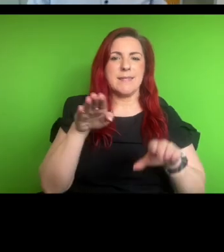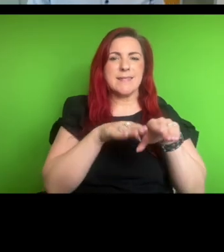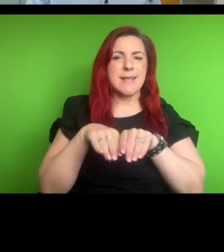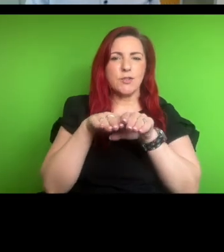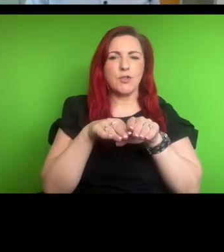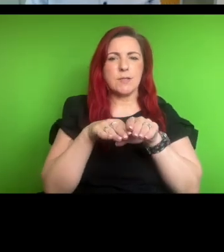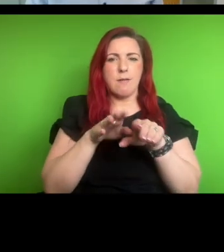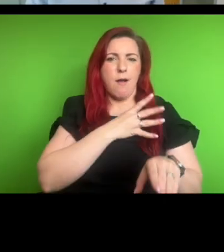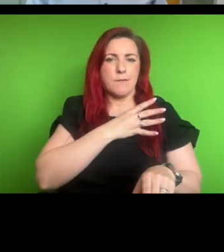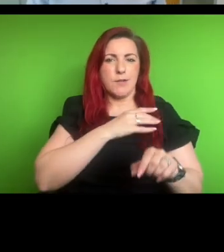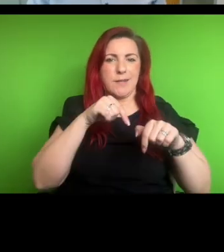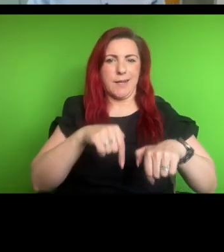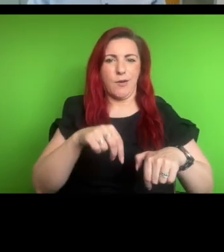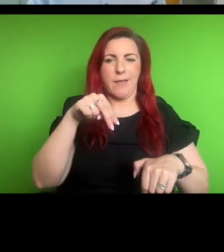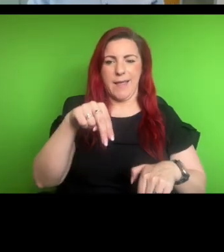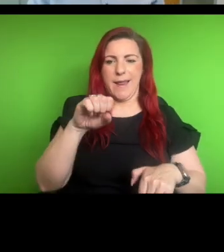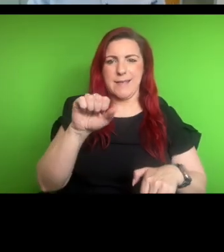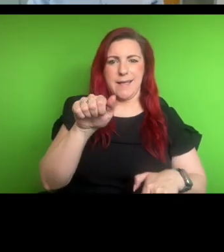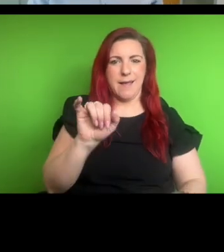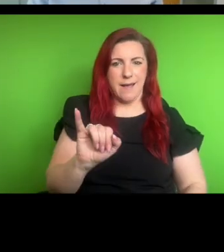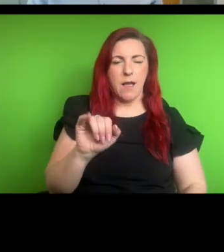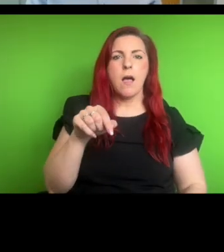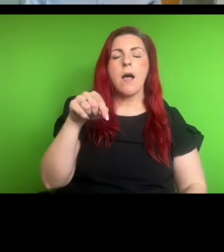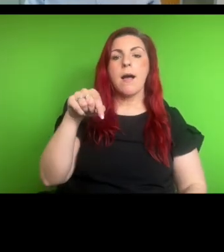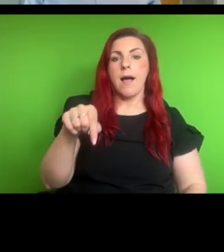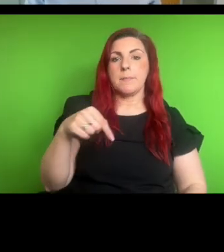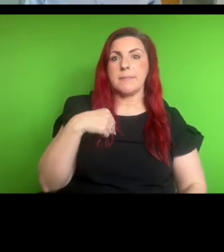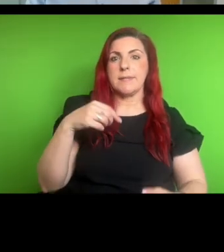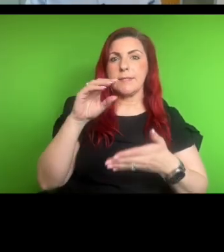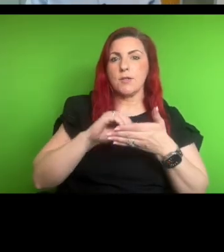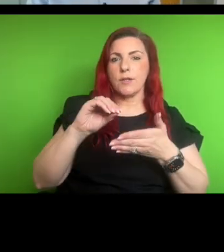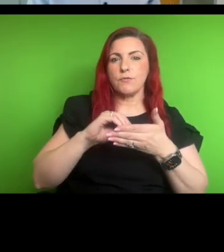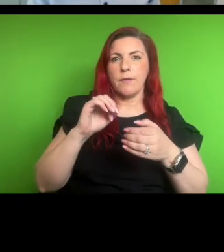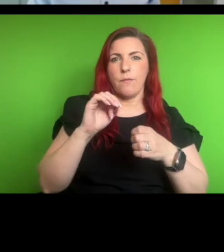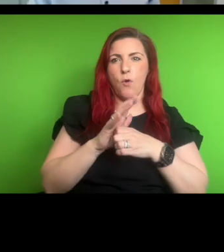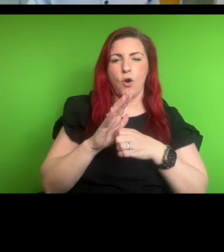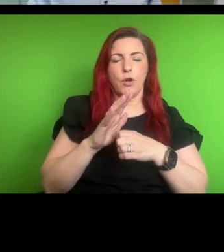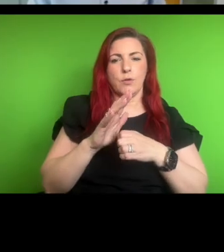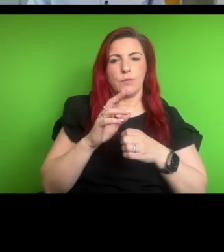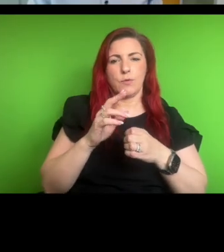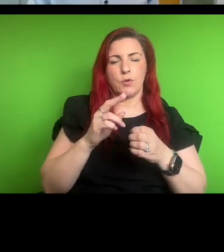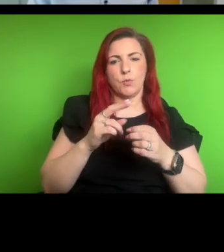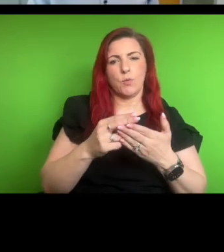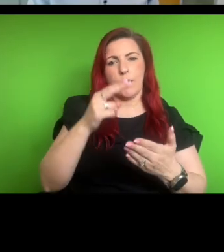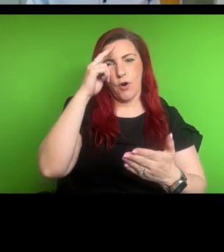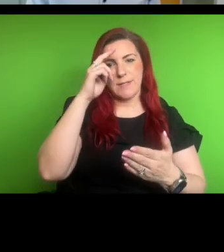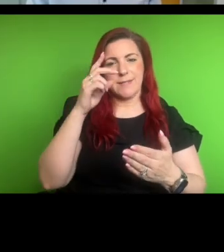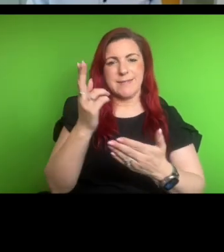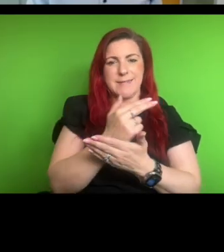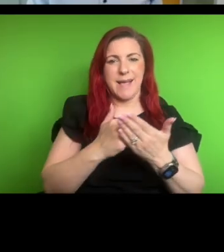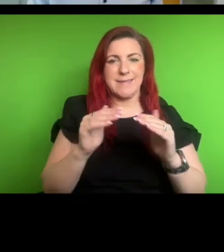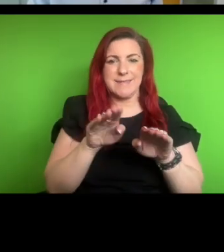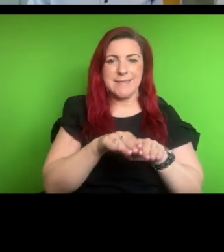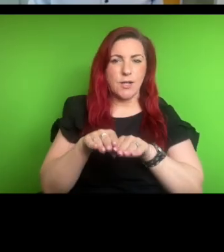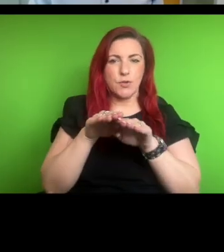I'm secretary to the Universal Design Standards Committees. Our focus today is the accessibility